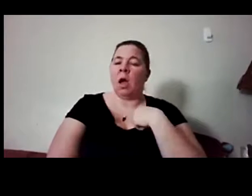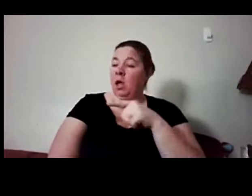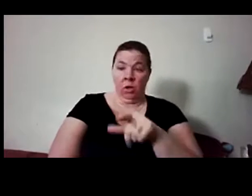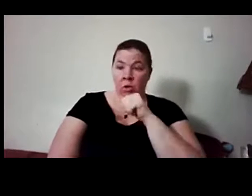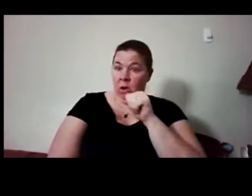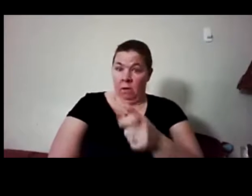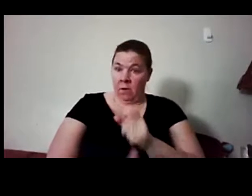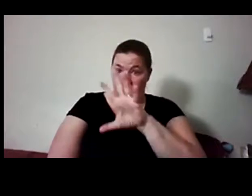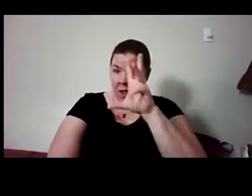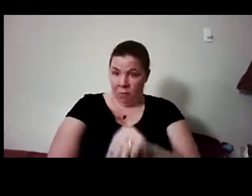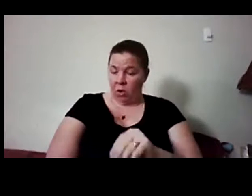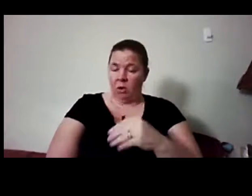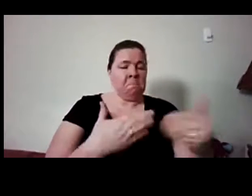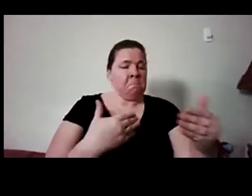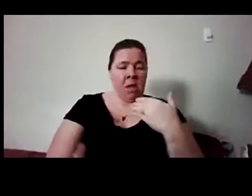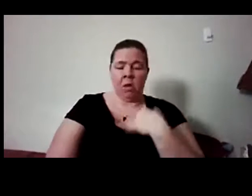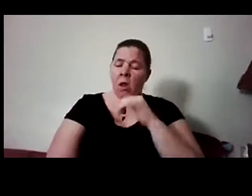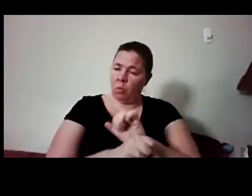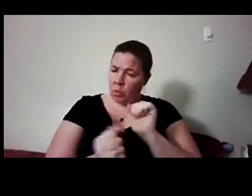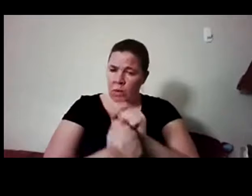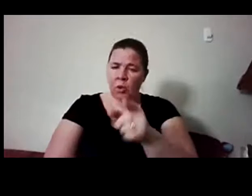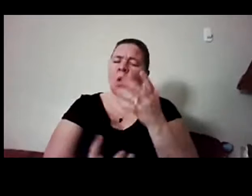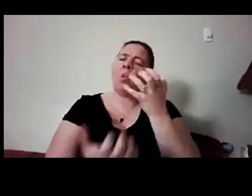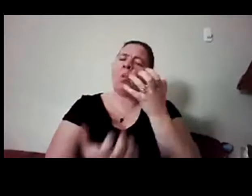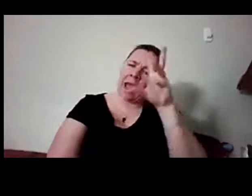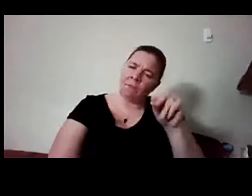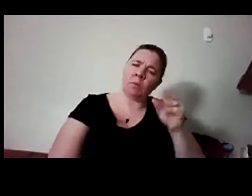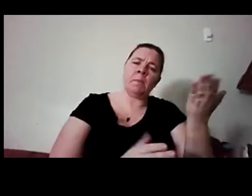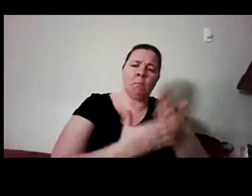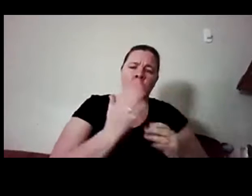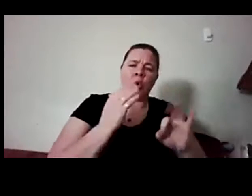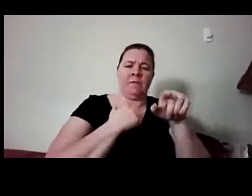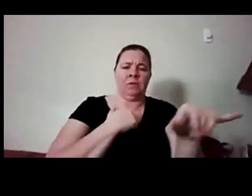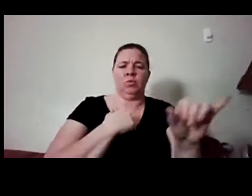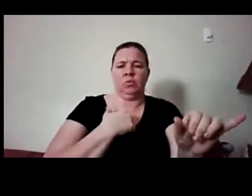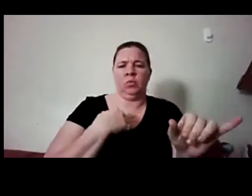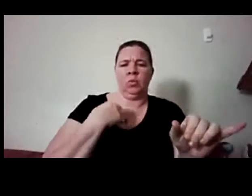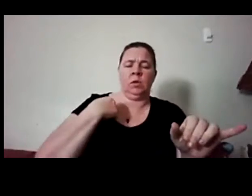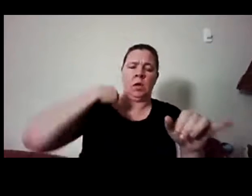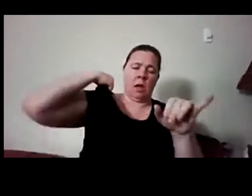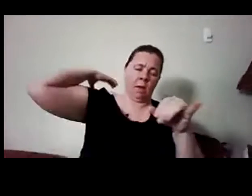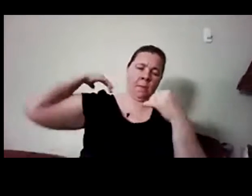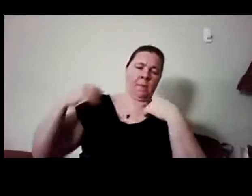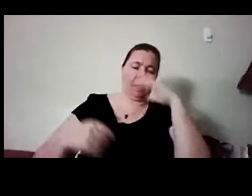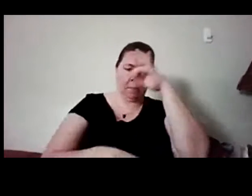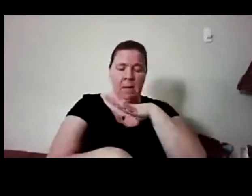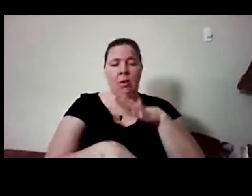else. But I just want our people to be part of this. I became, like the announcer said earlier today, a man on a